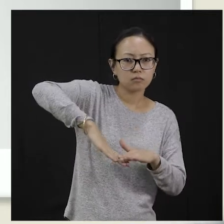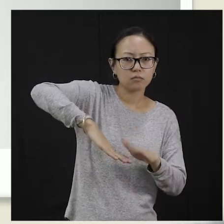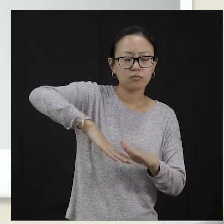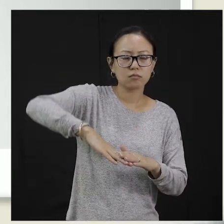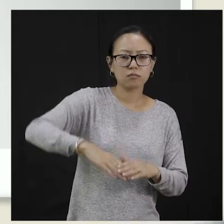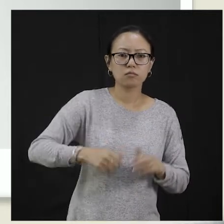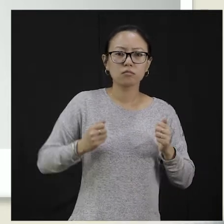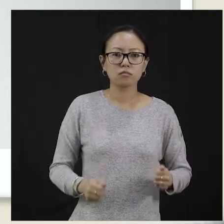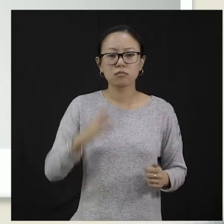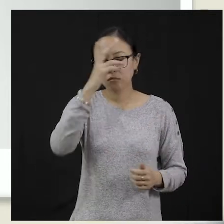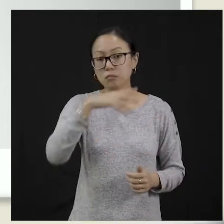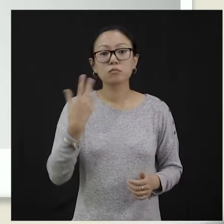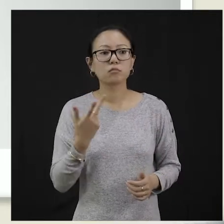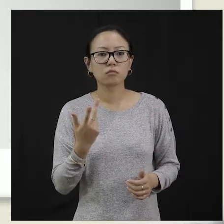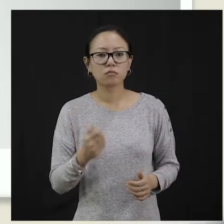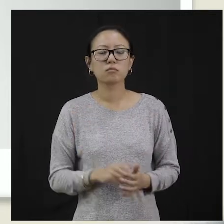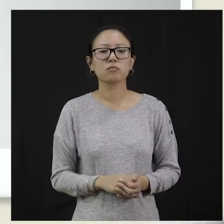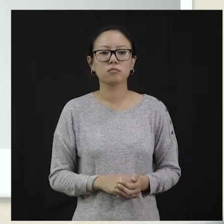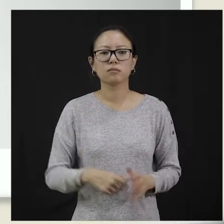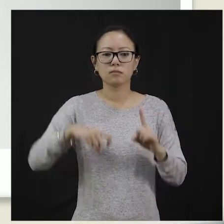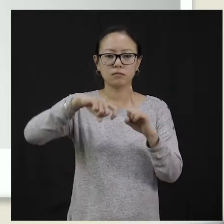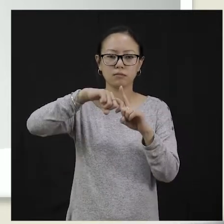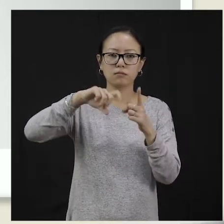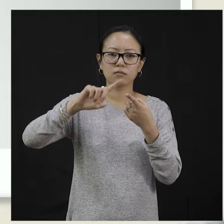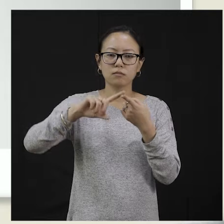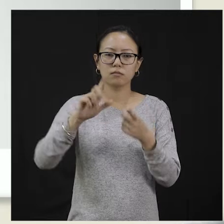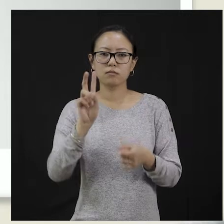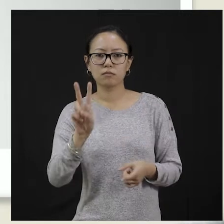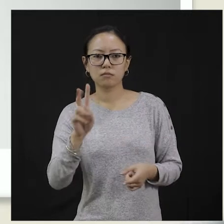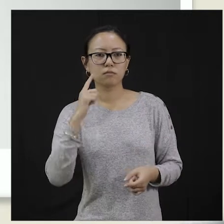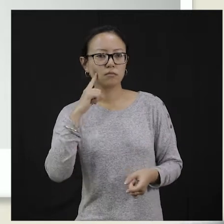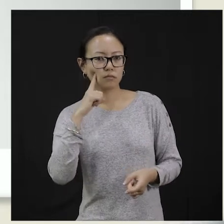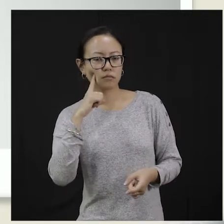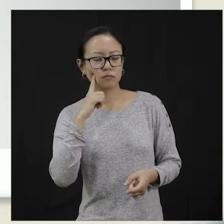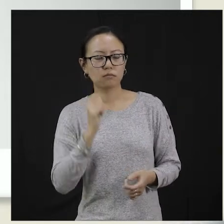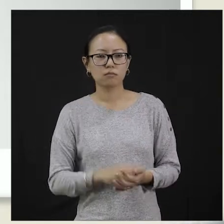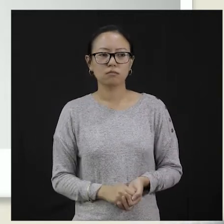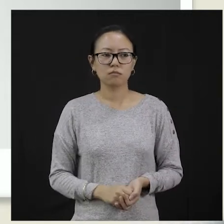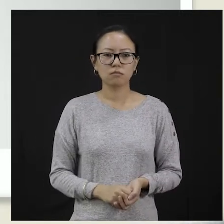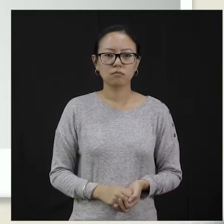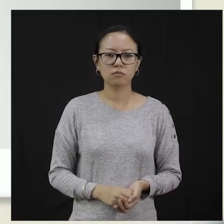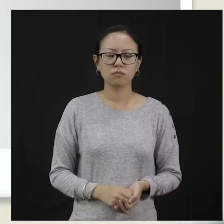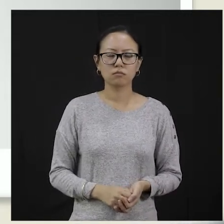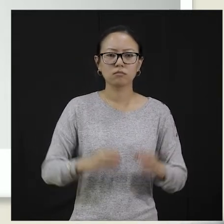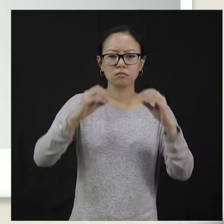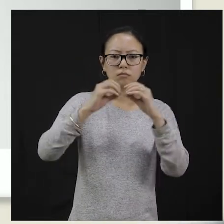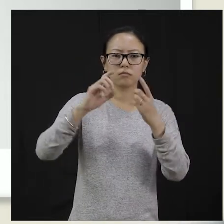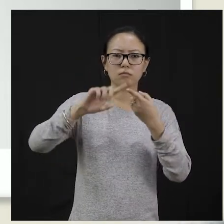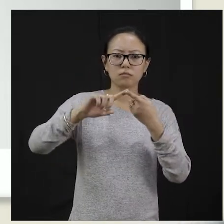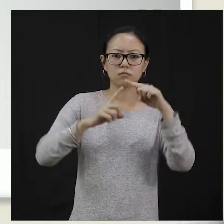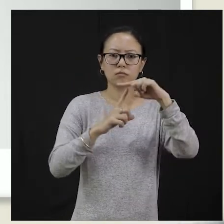is Kevi. You are right. Kevi is at the bottom of the slide. Beta is on